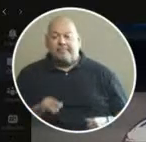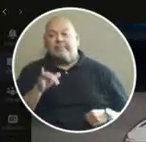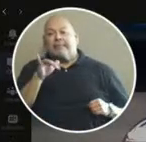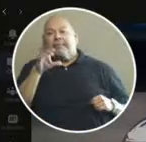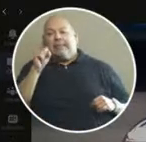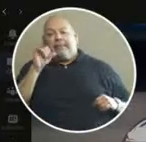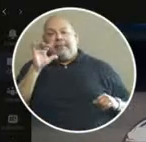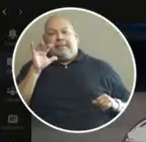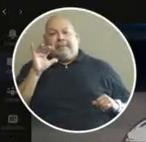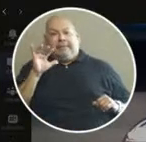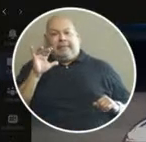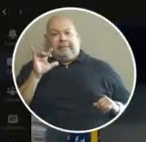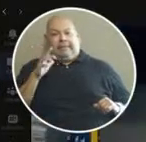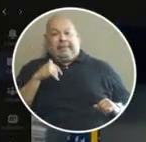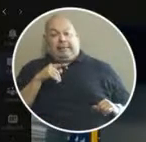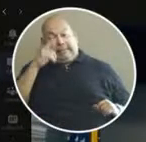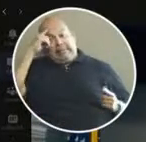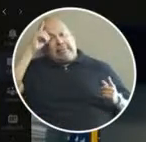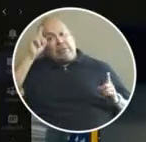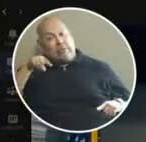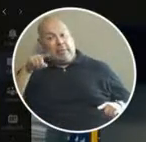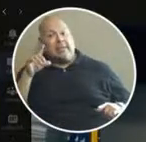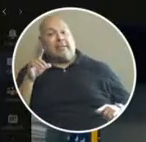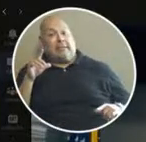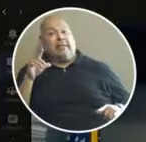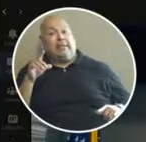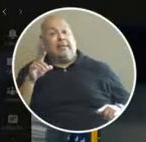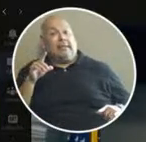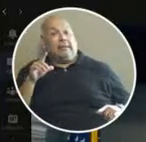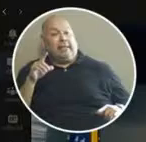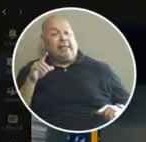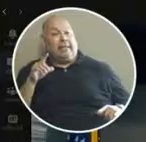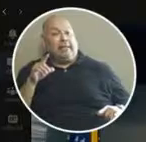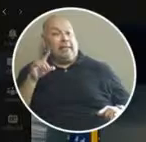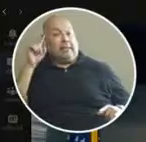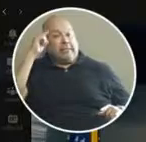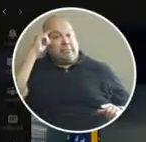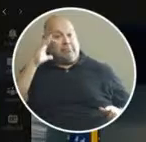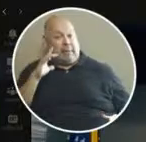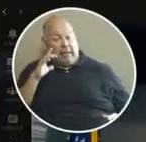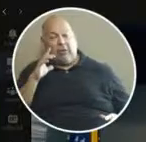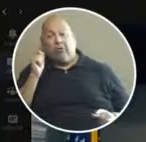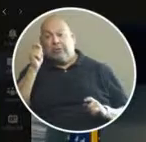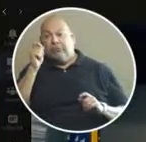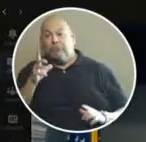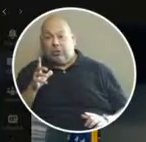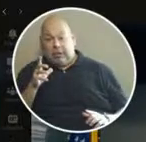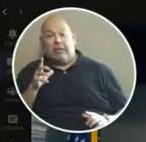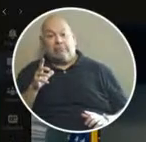Yes, I want to concur with Mayor Margo and Judge Samaniego